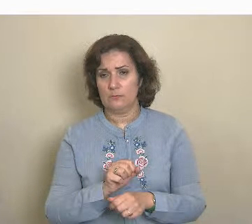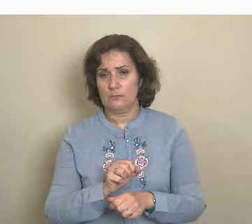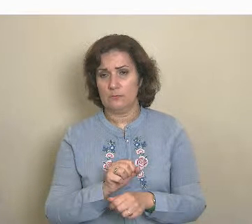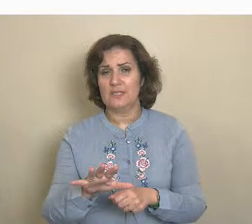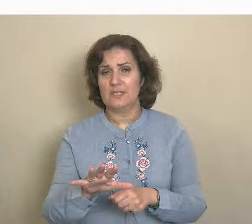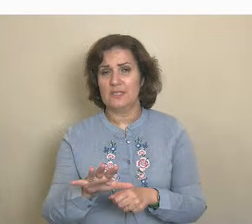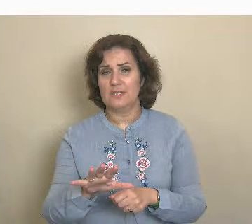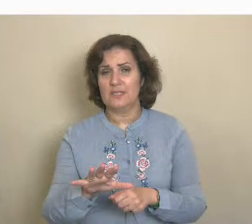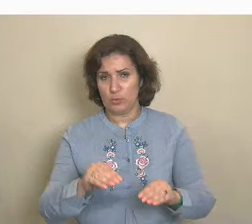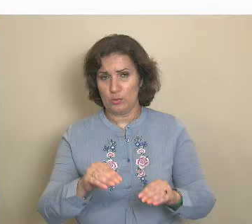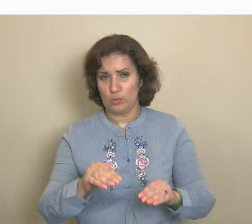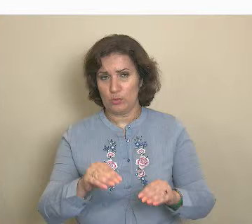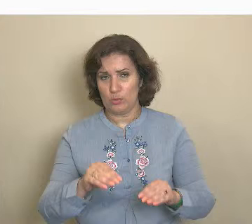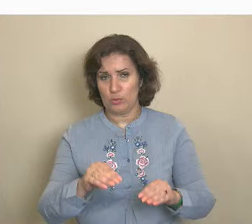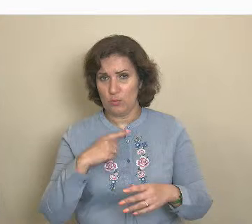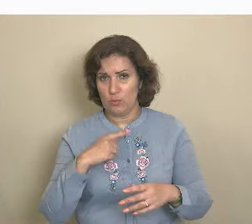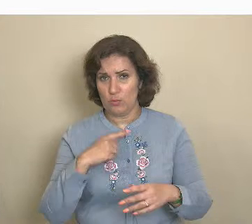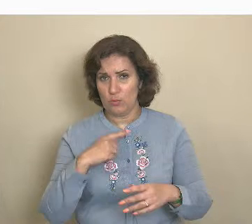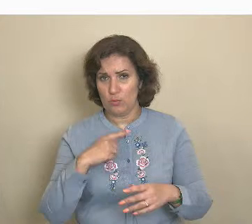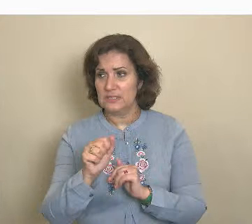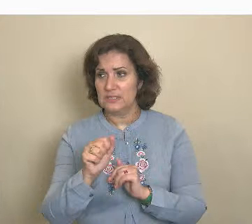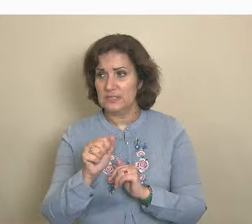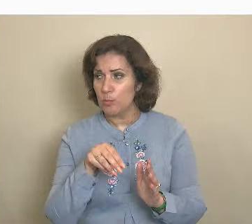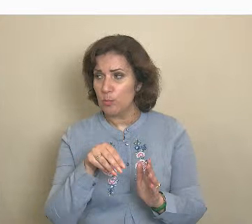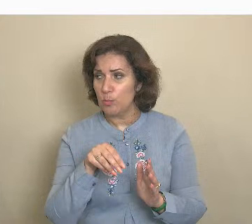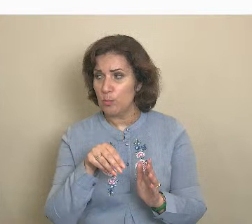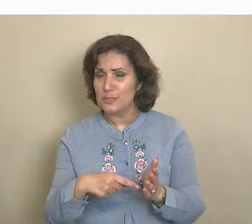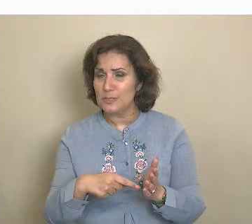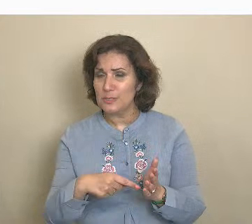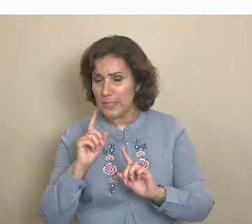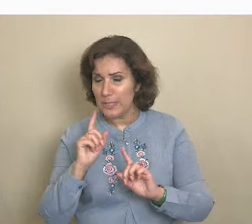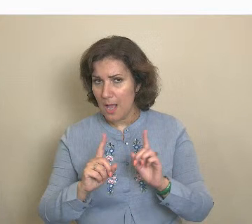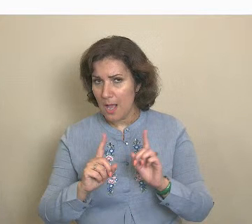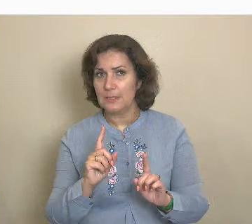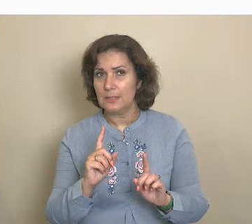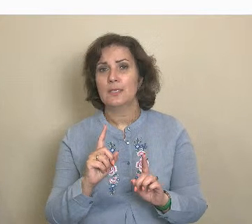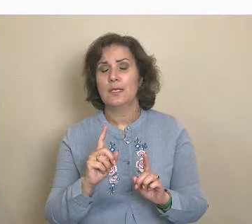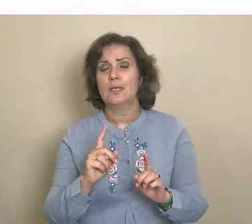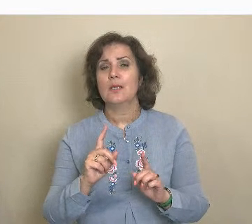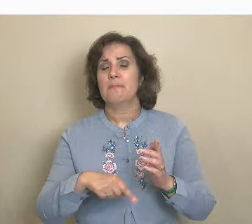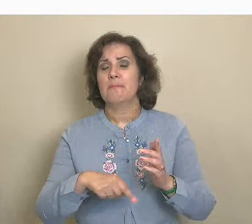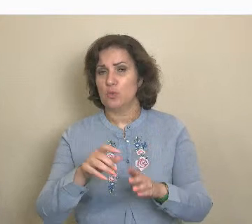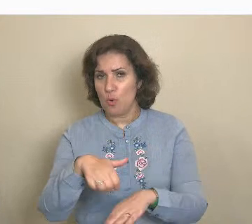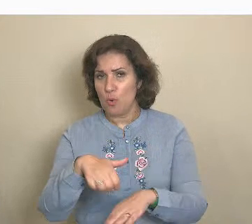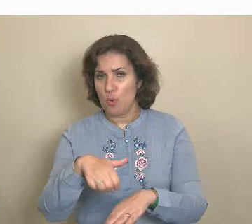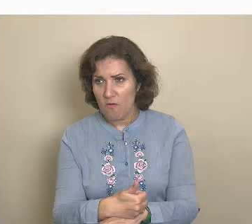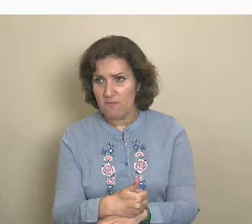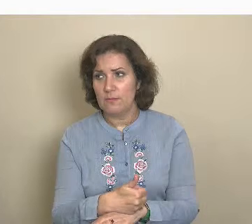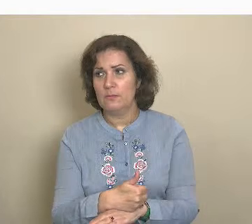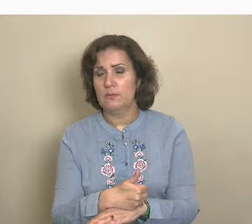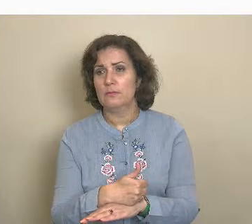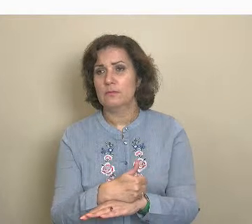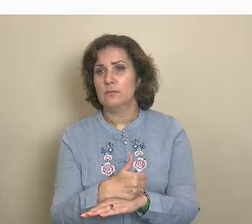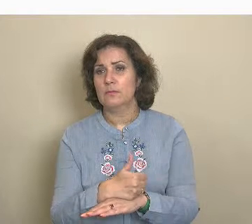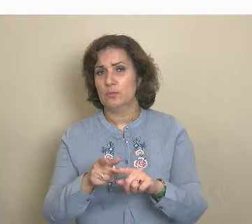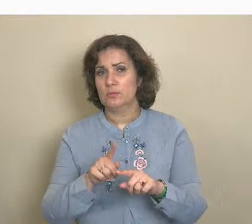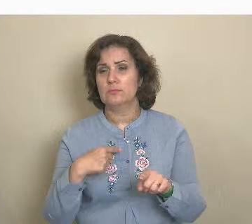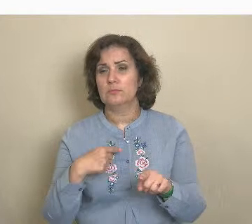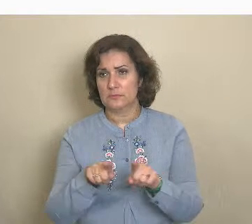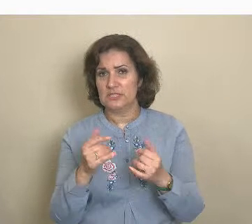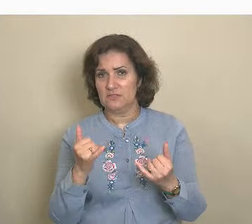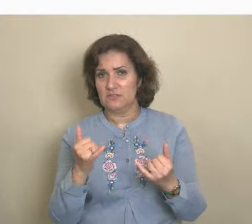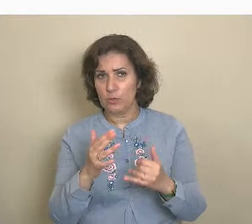Okay, so they will calculate votes based on the protocols if that's elections to the city council